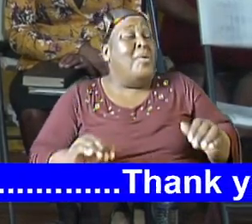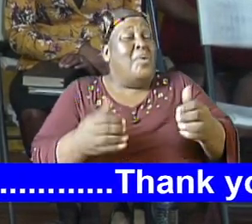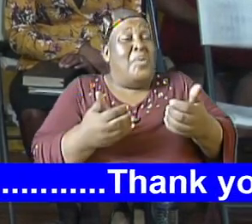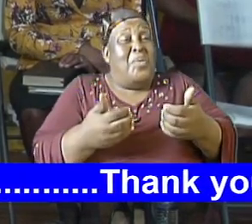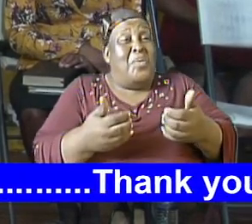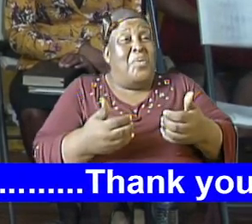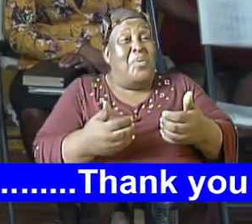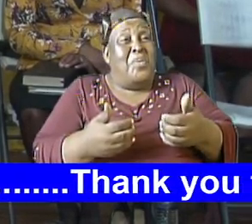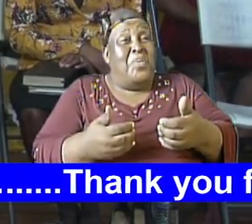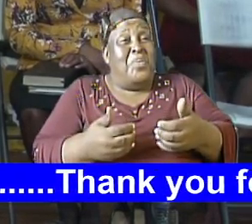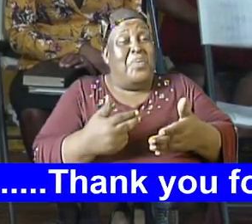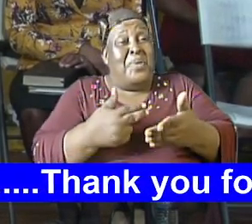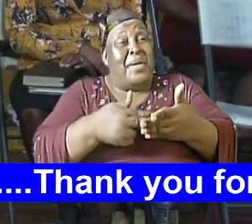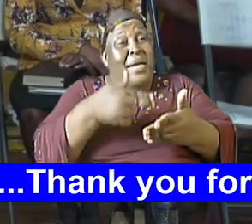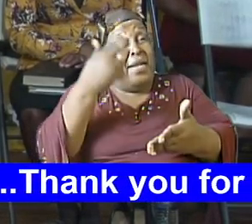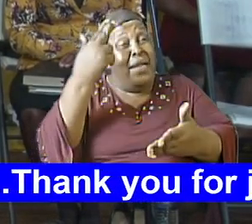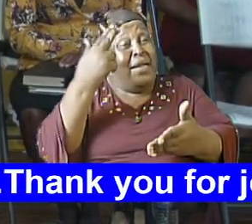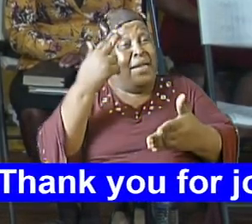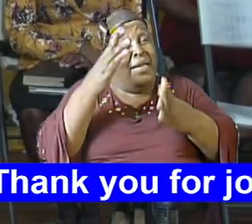How high the requirements?